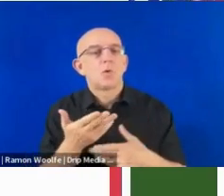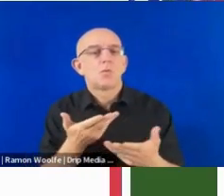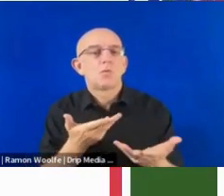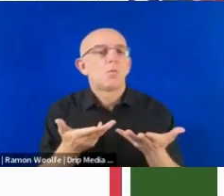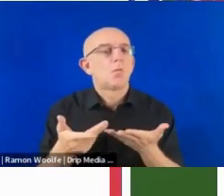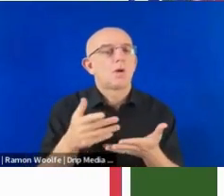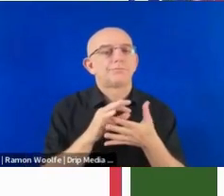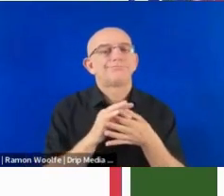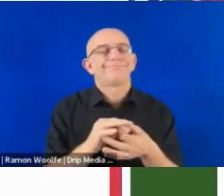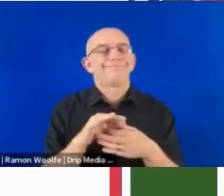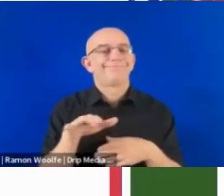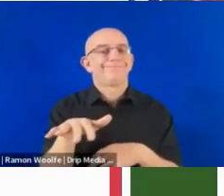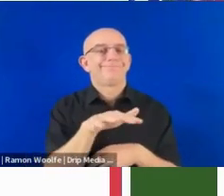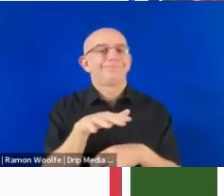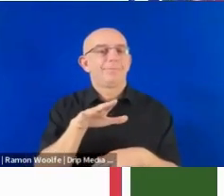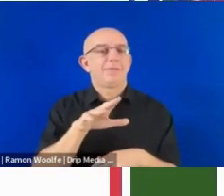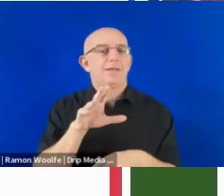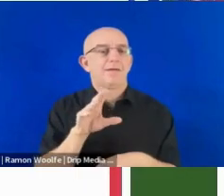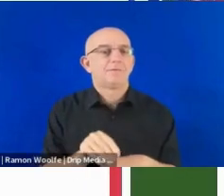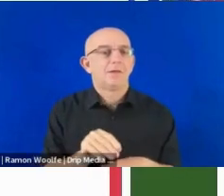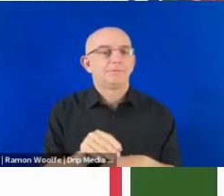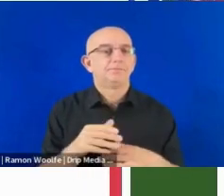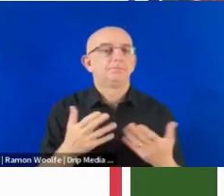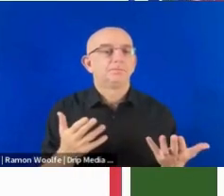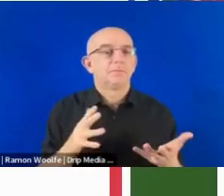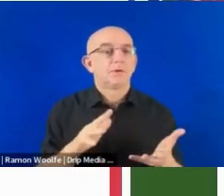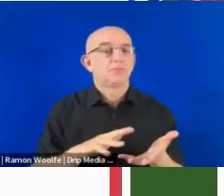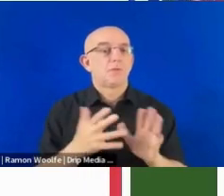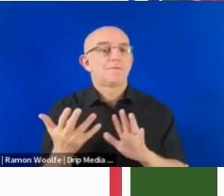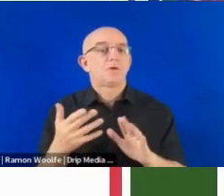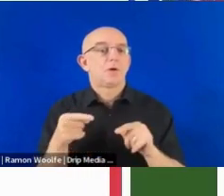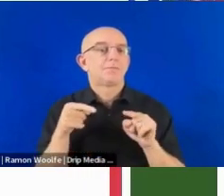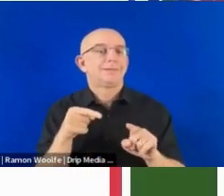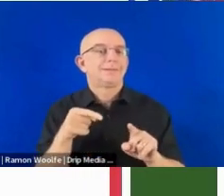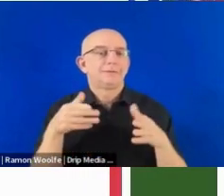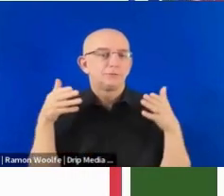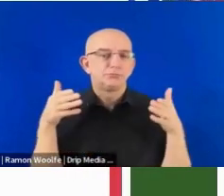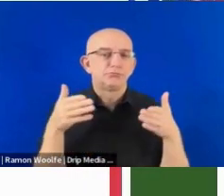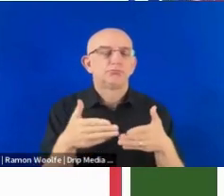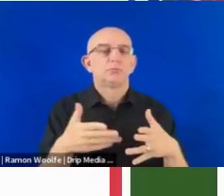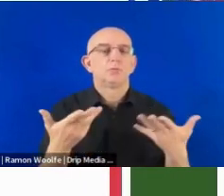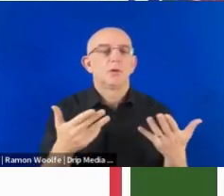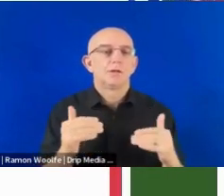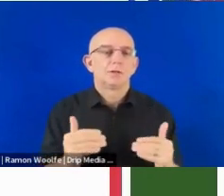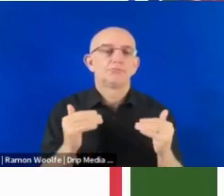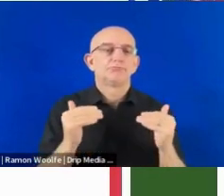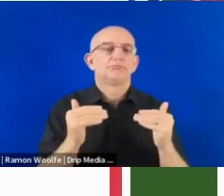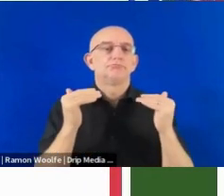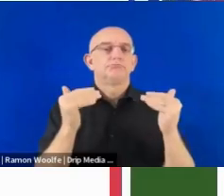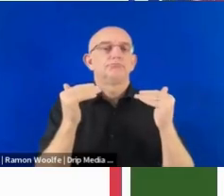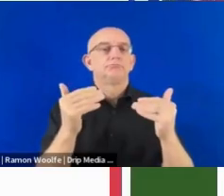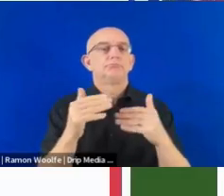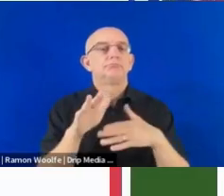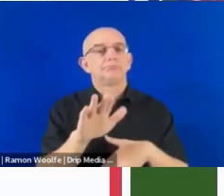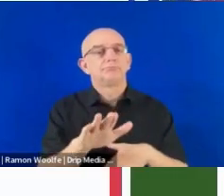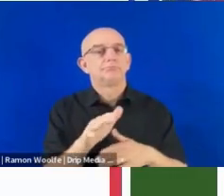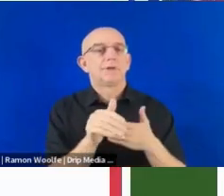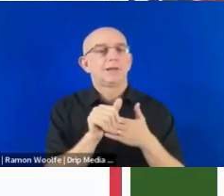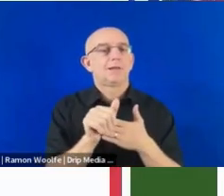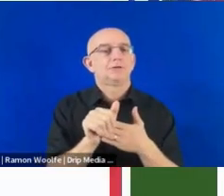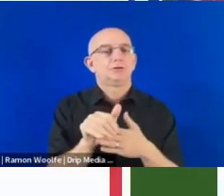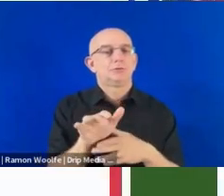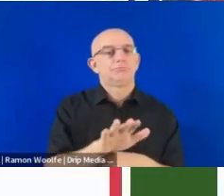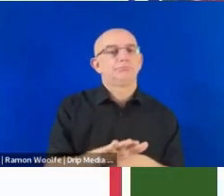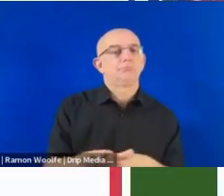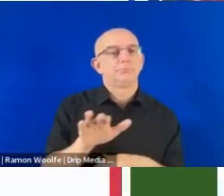solutions. Transform, focuses on promotion of regional leadership and technical expertise through the development of a pool